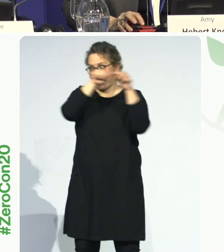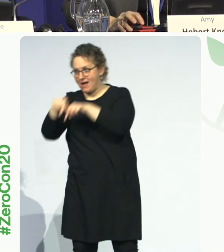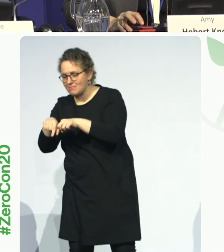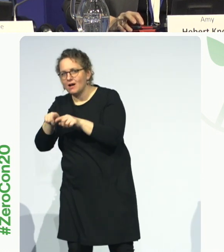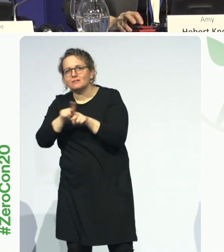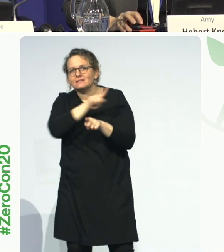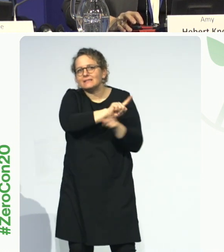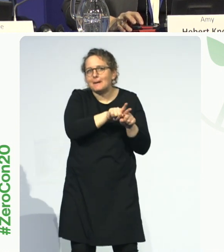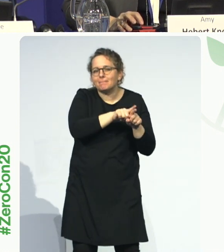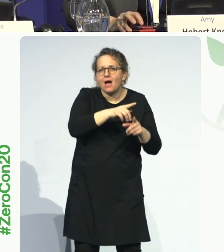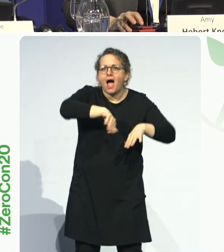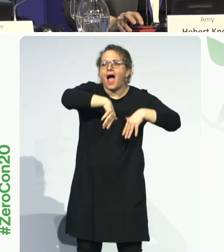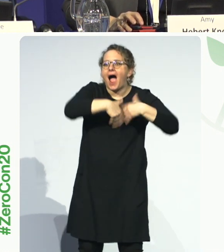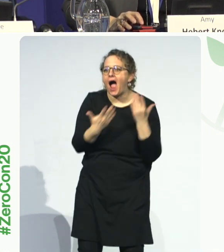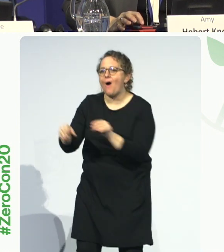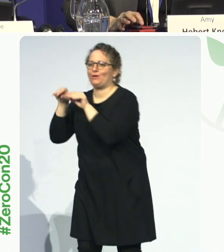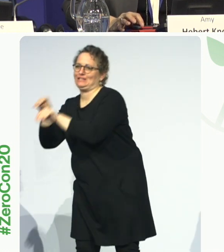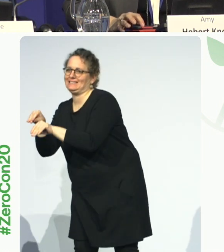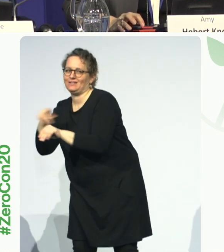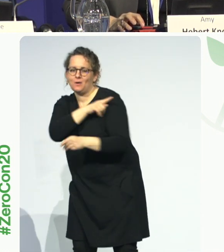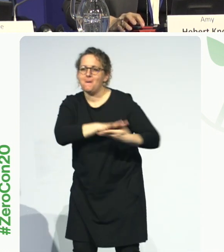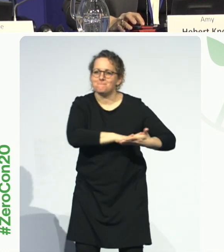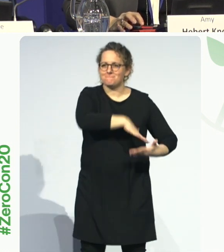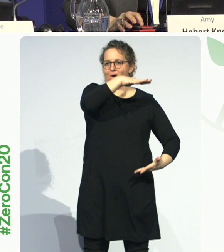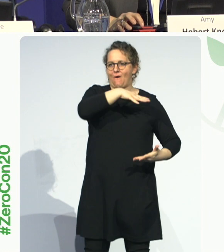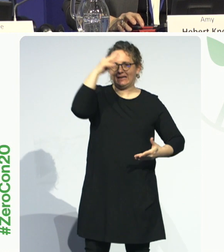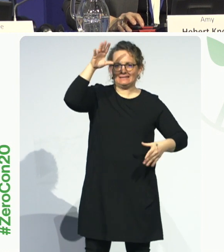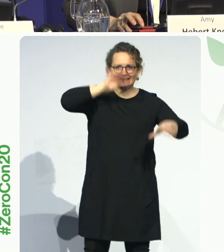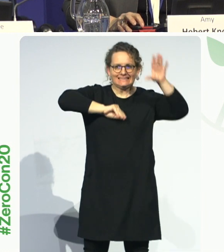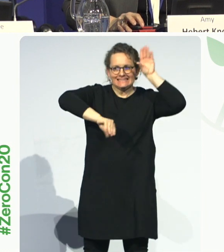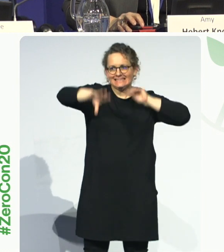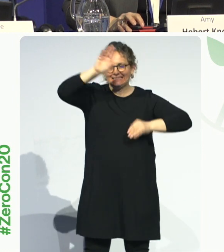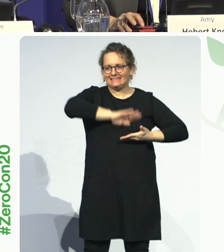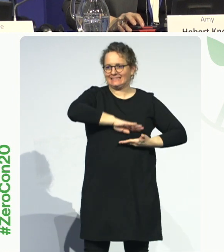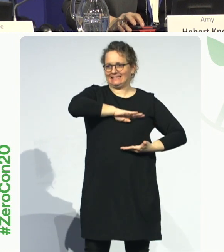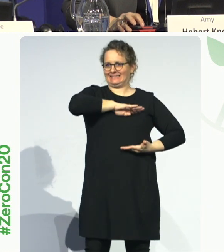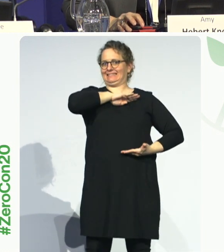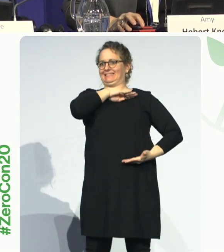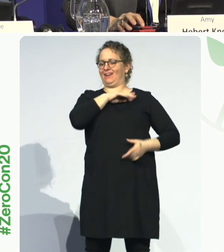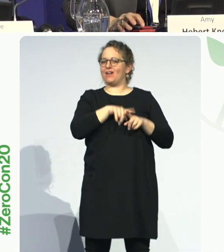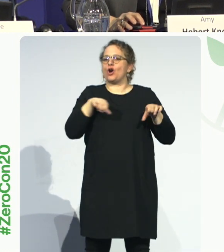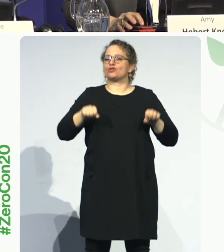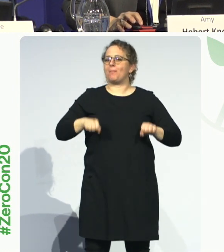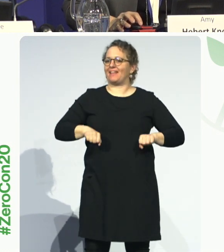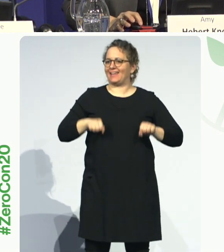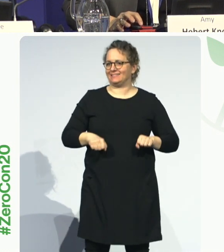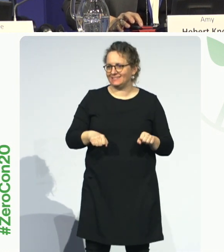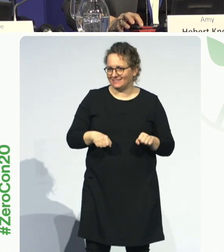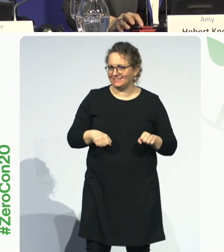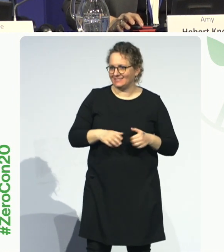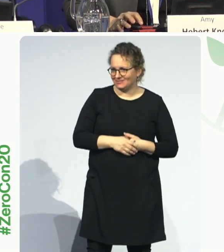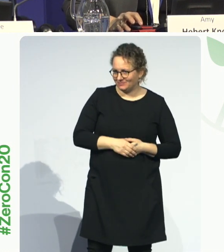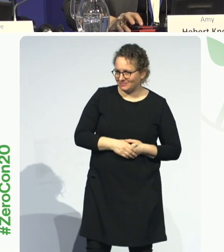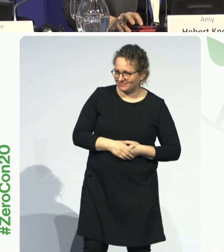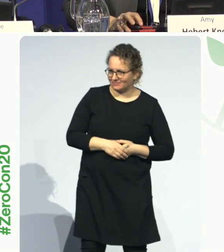Currently, it's a pilot project, and we have interns placed at 3 schools for the deaf, one in